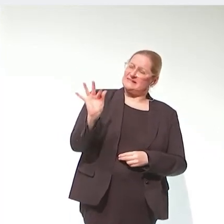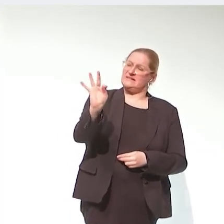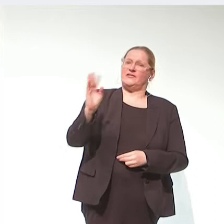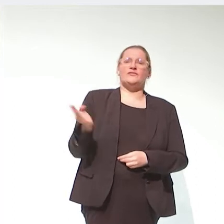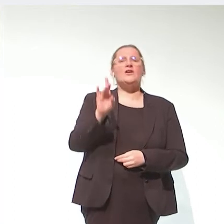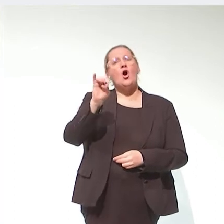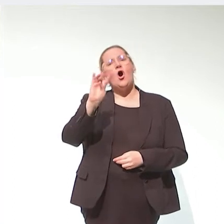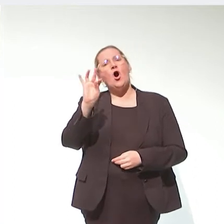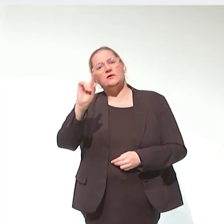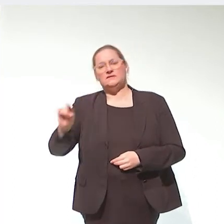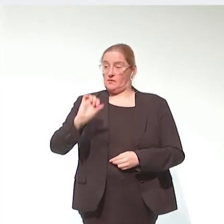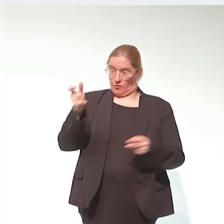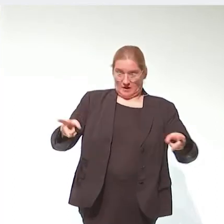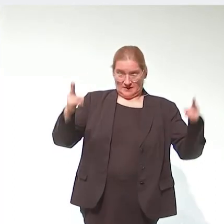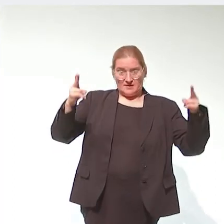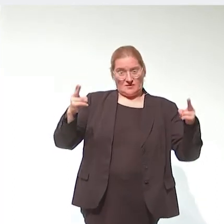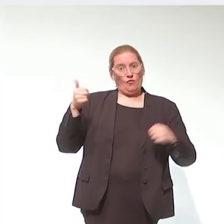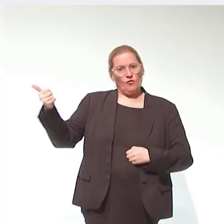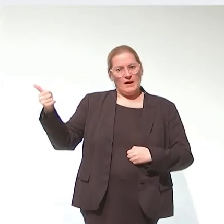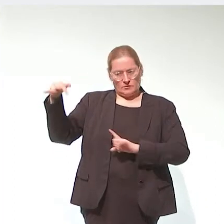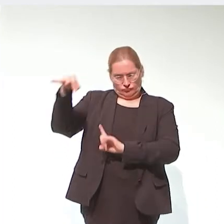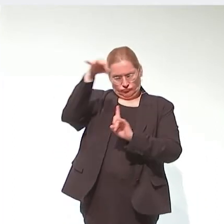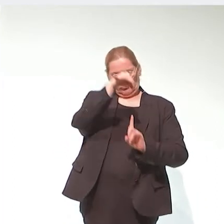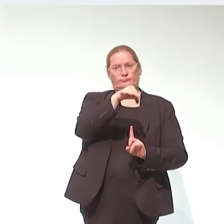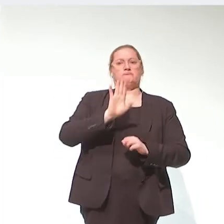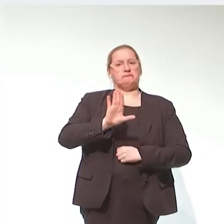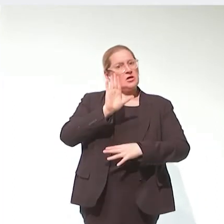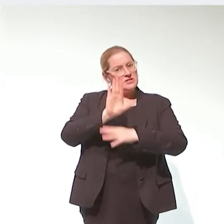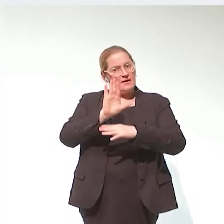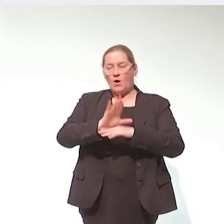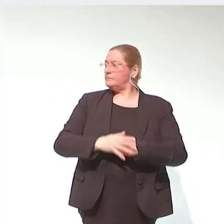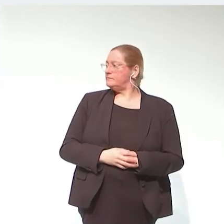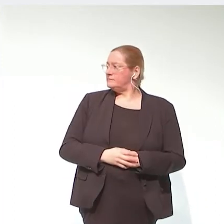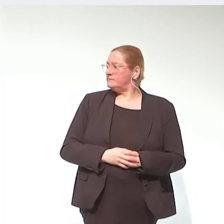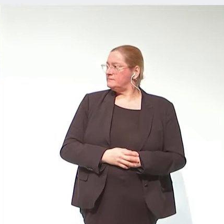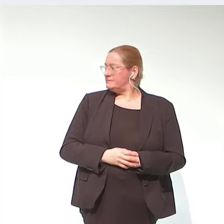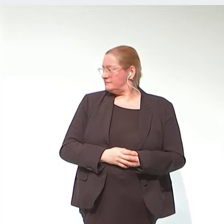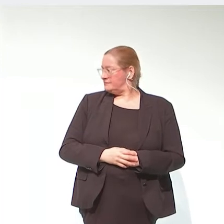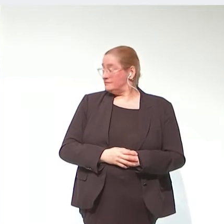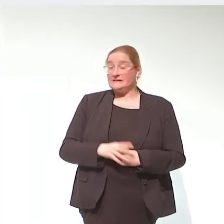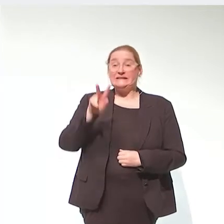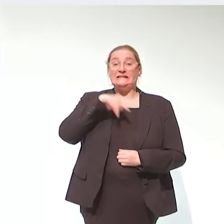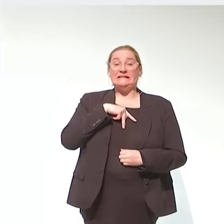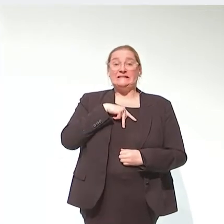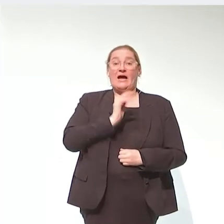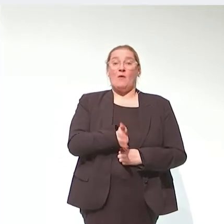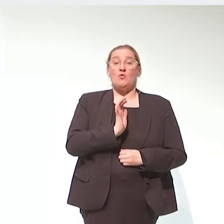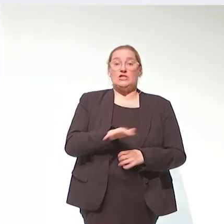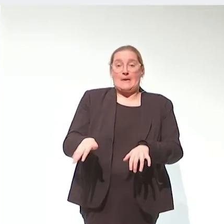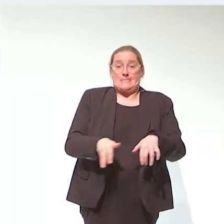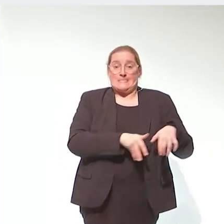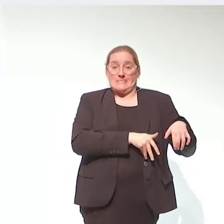to welcome. Siv Holst is our key witness for session number 1. Please join us.